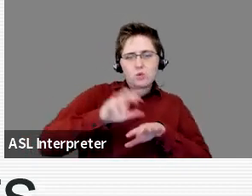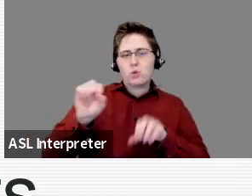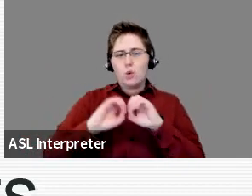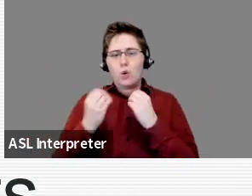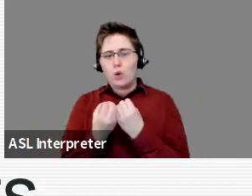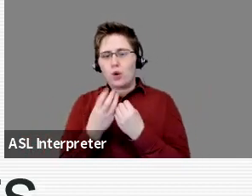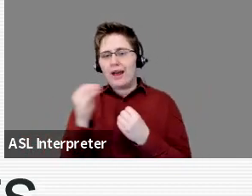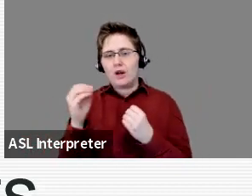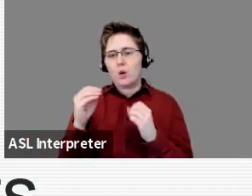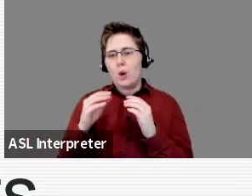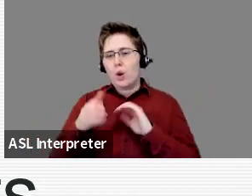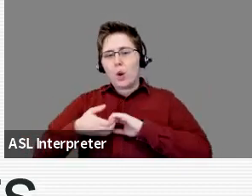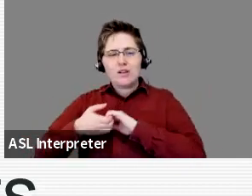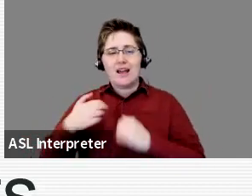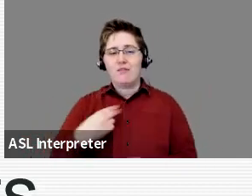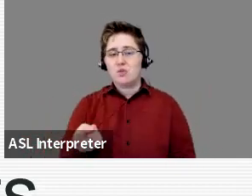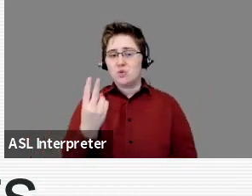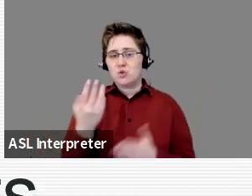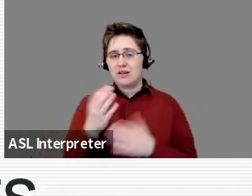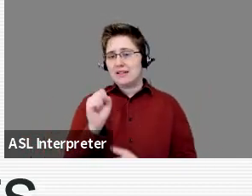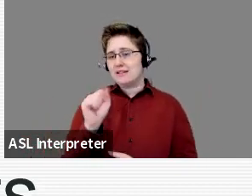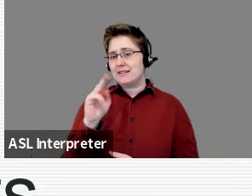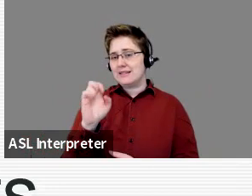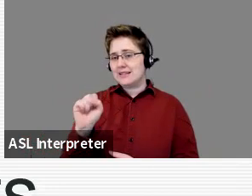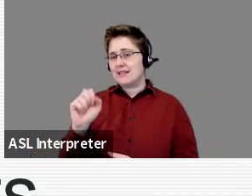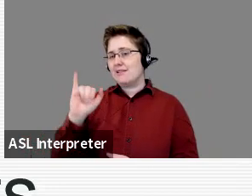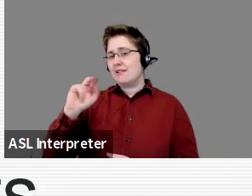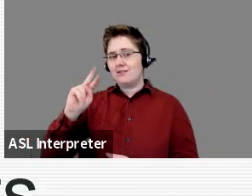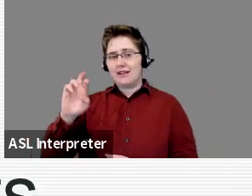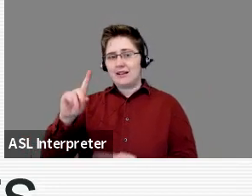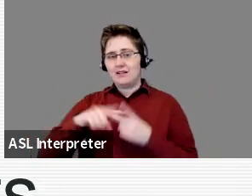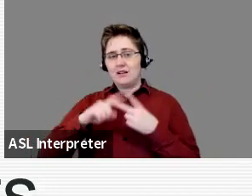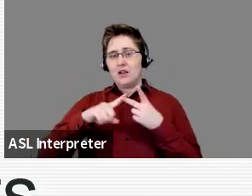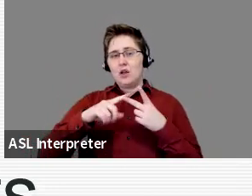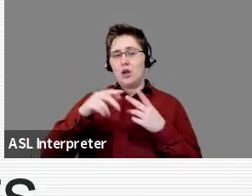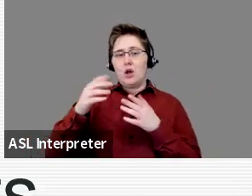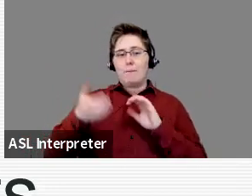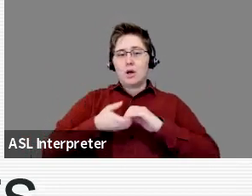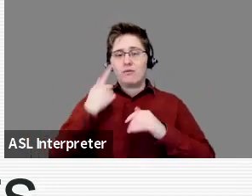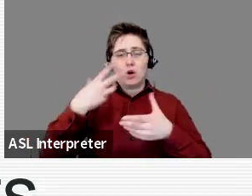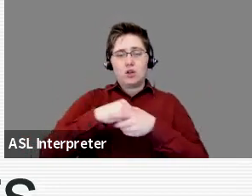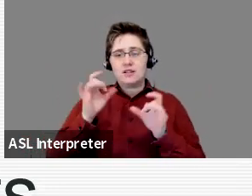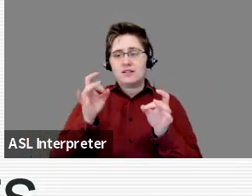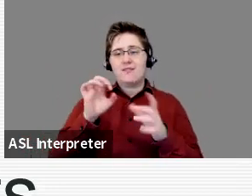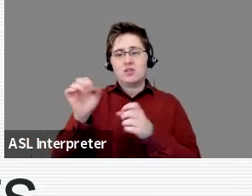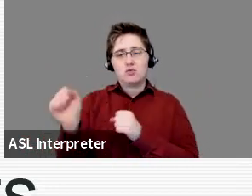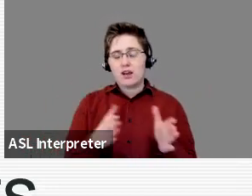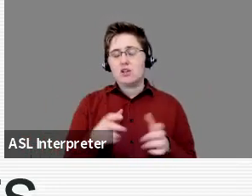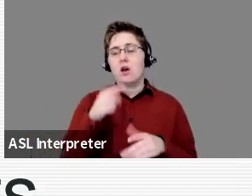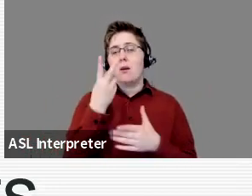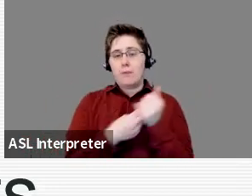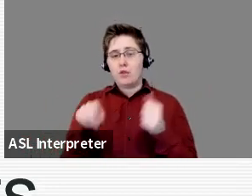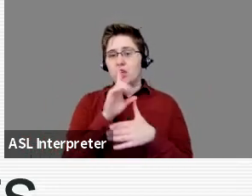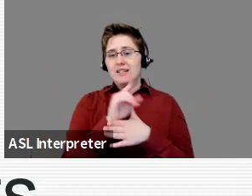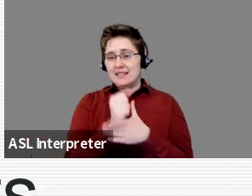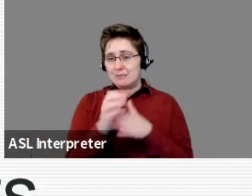and coalitions. I have 2 here, Sins Invalid and the Partnership for Inclusive Disaster Strategies are both disability-led organizations that have been